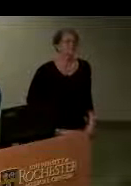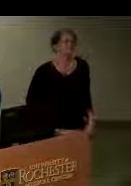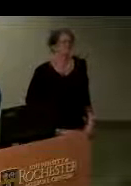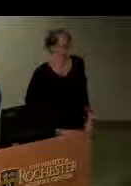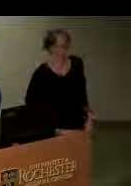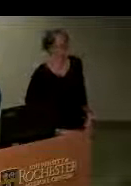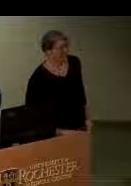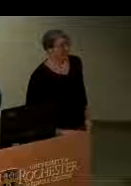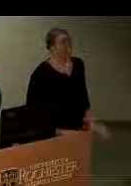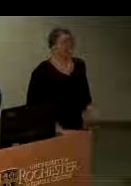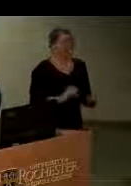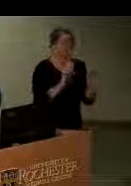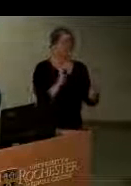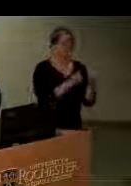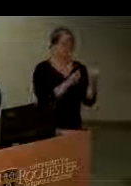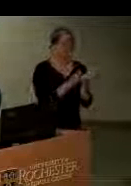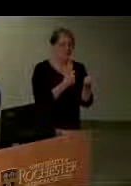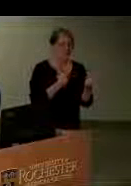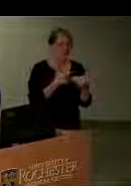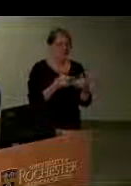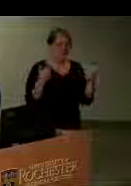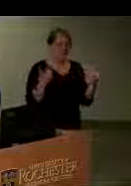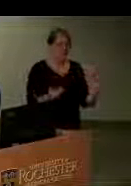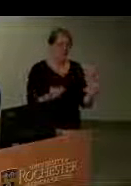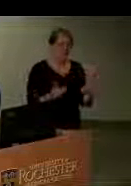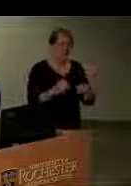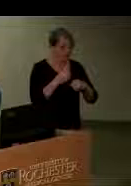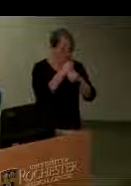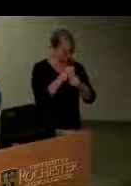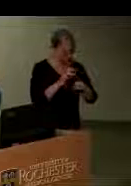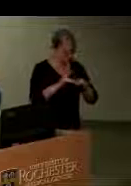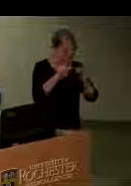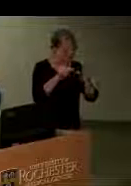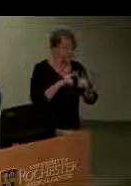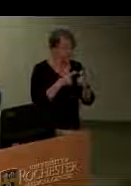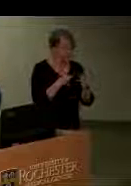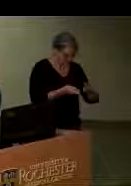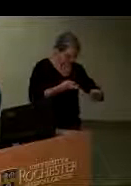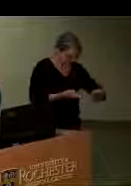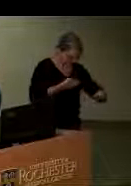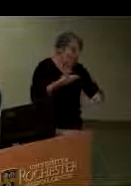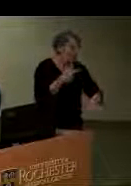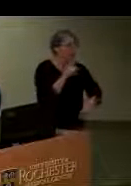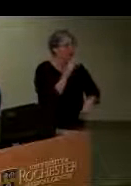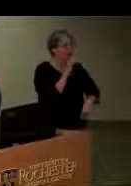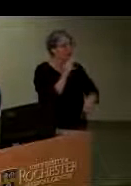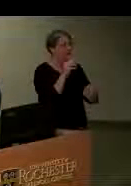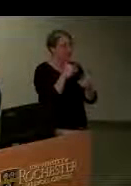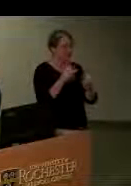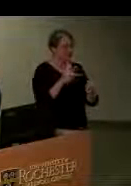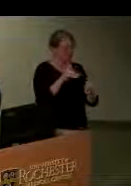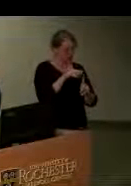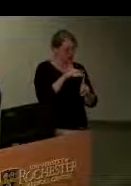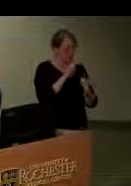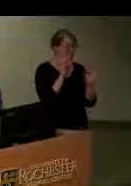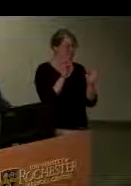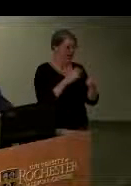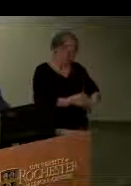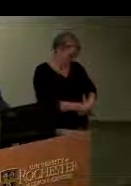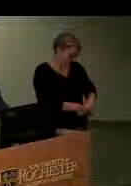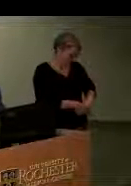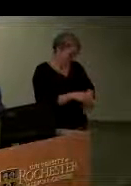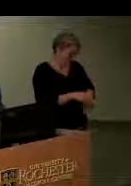And nobody would support me. So I used to do my own fluoroscopy and then biopsy people in the radiology and pray I hit the kidney and not the